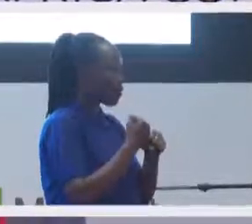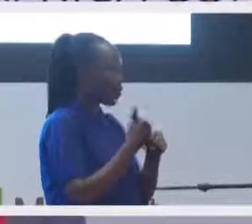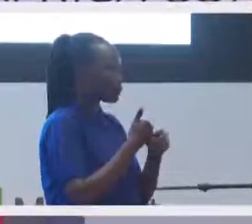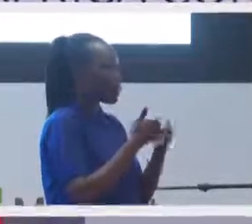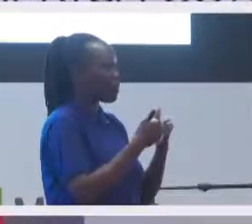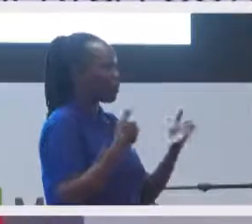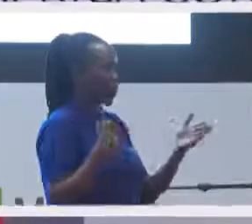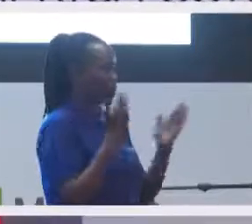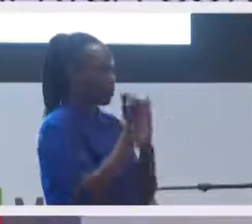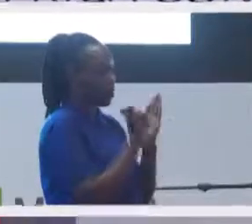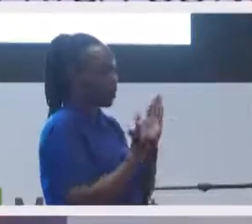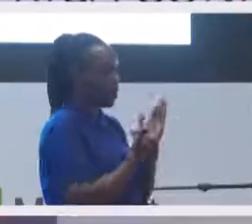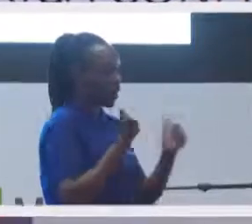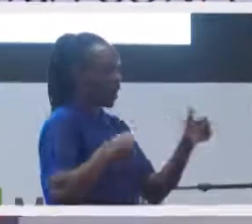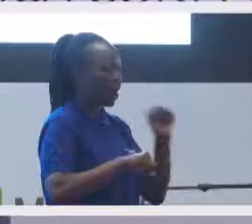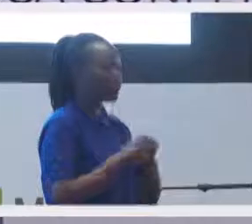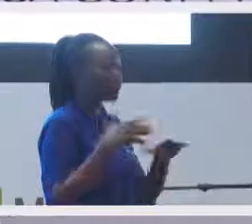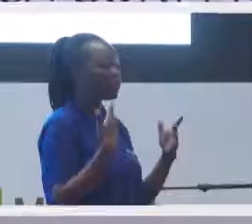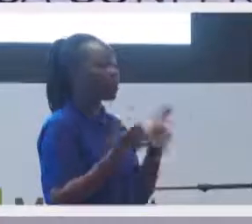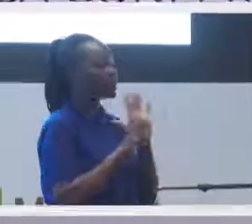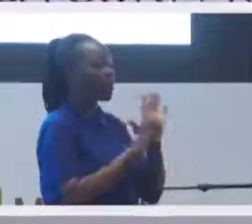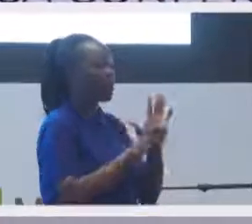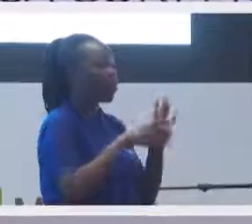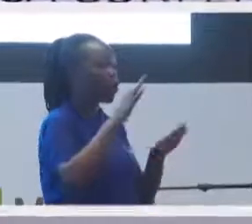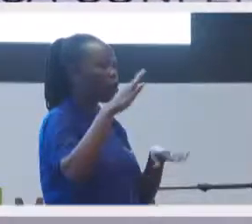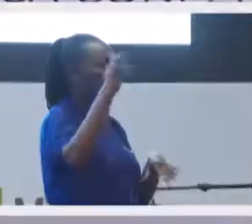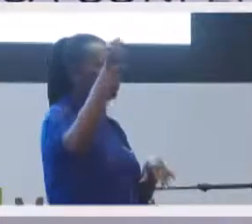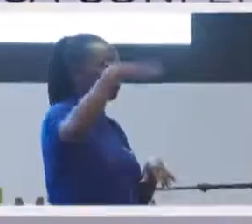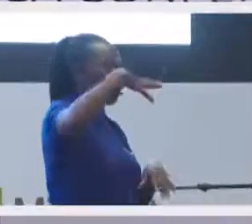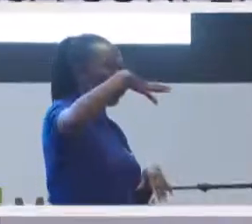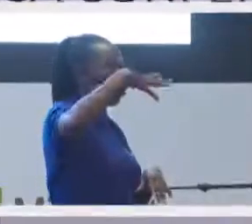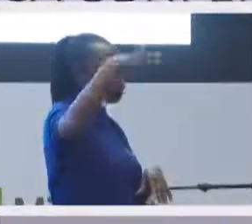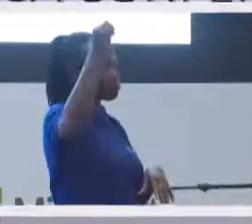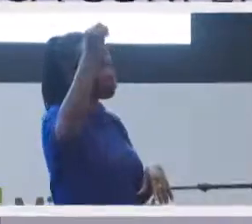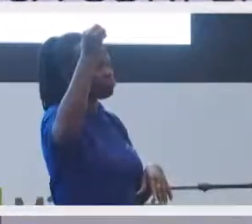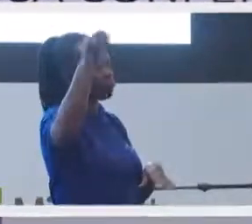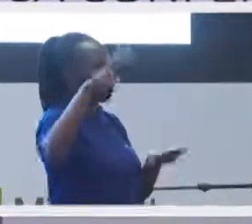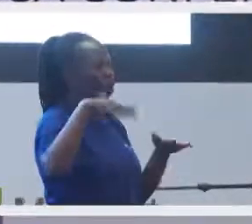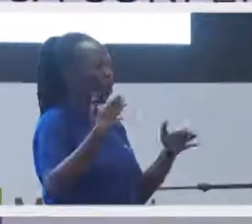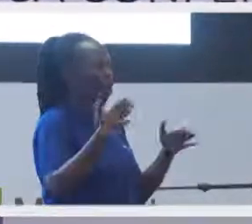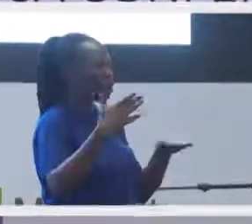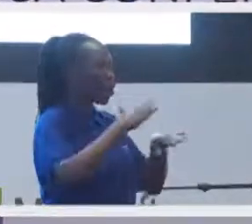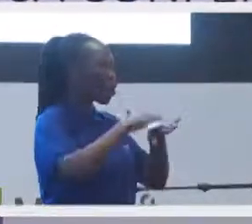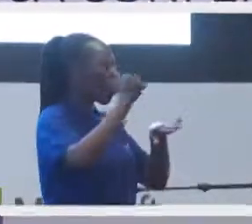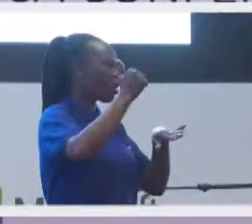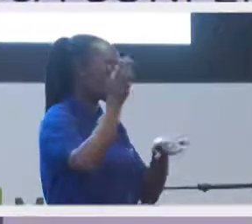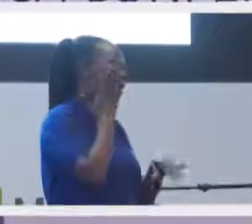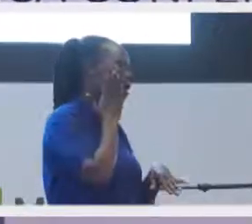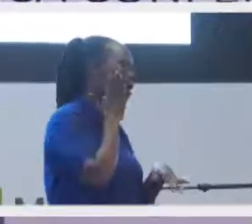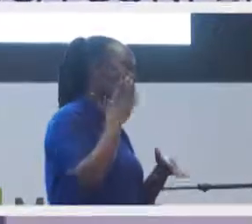pre-programmed actions like turn on light, turn off light, or call mom.